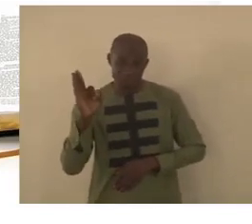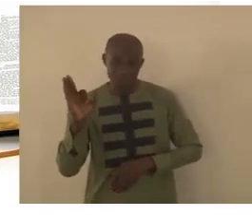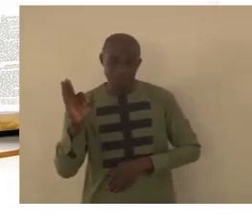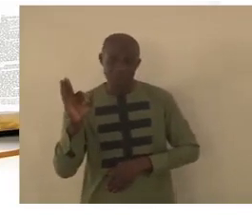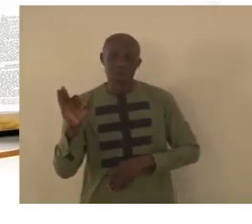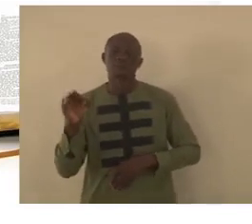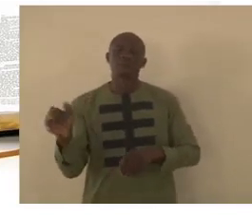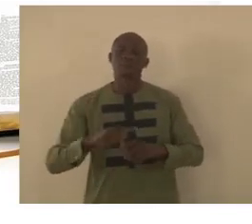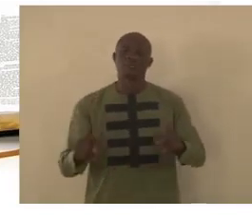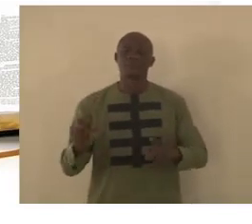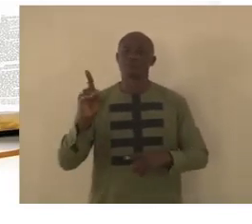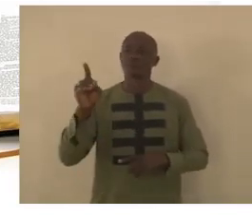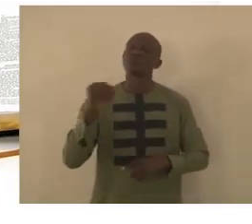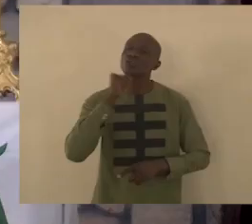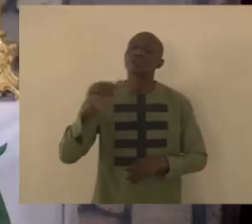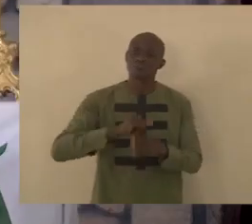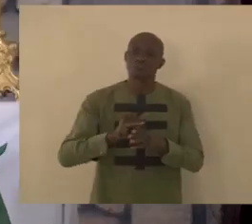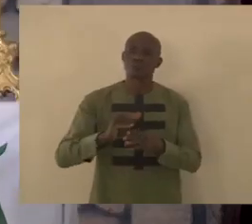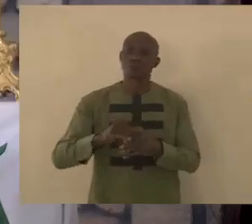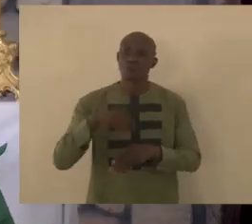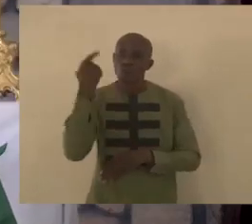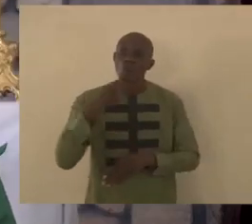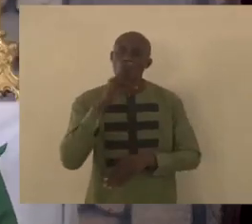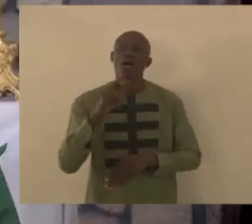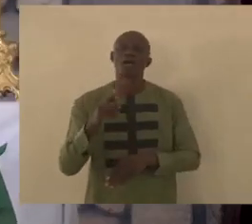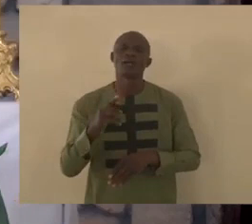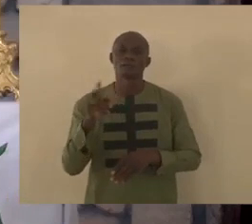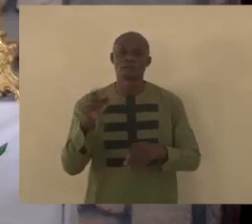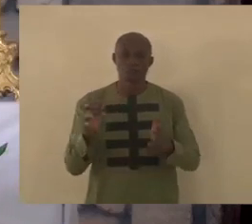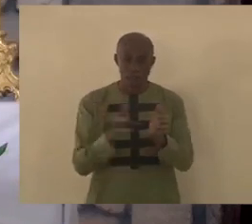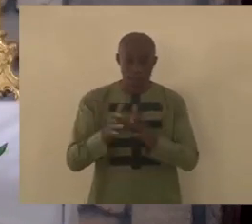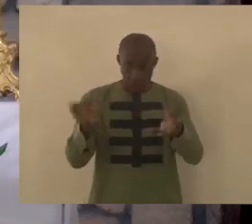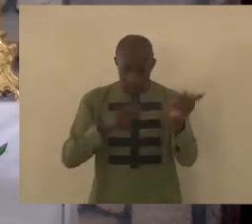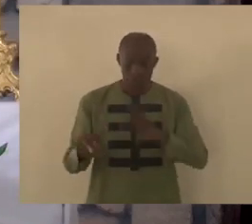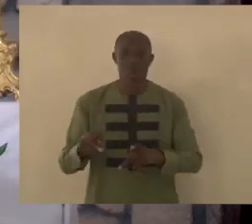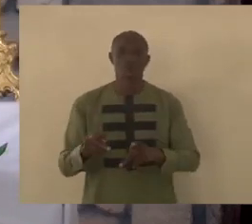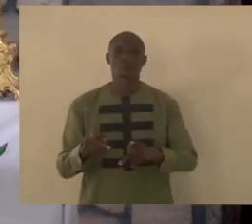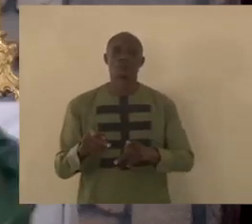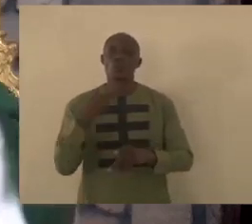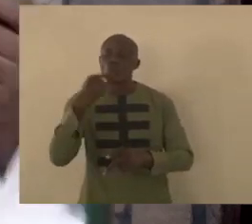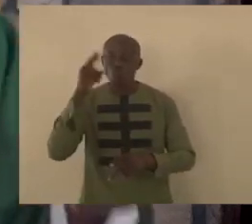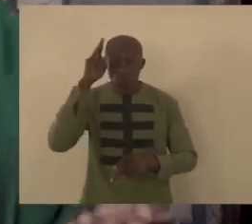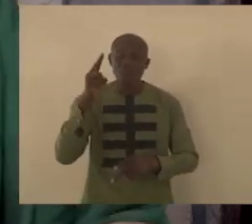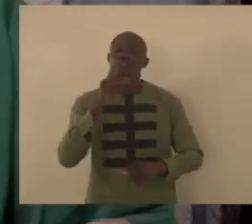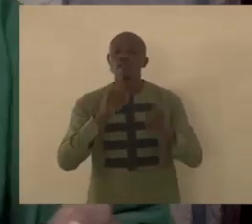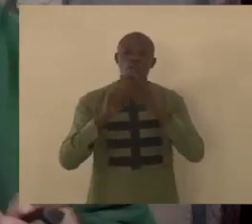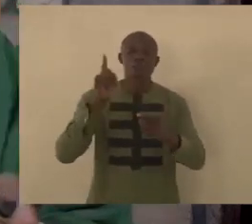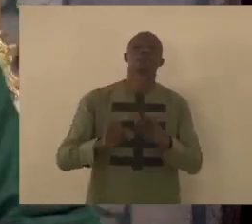but do not practice. So who are Jesus' audience? Who was Jesus talking